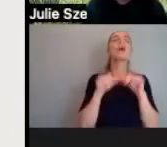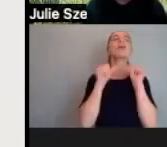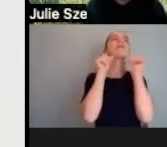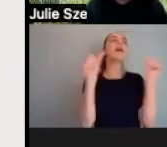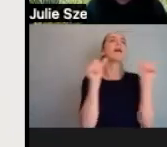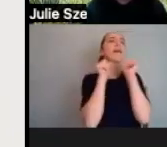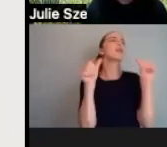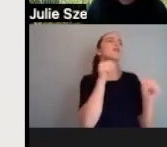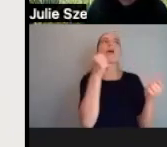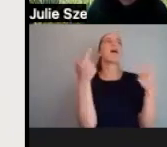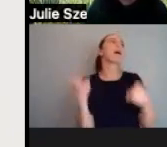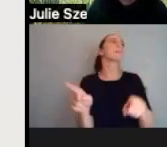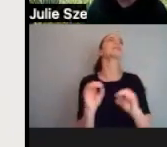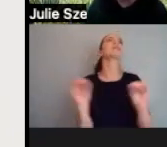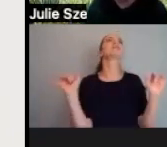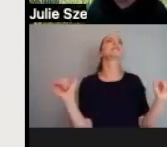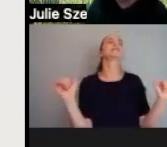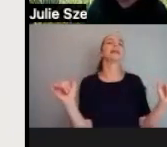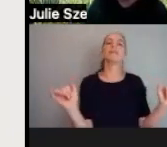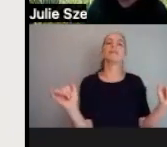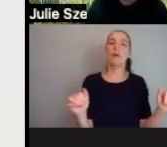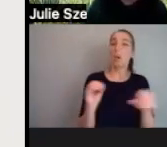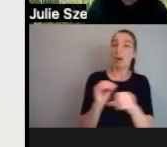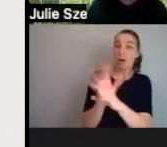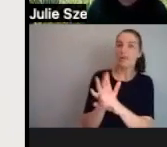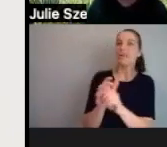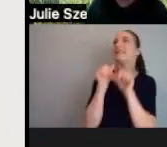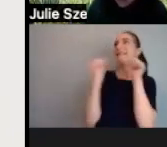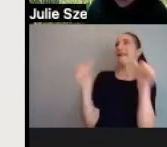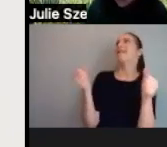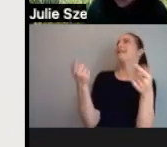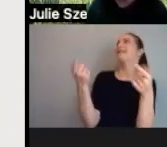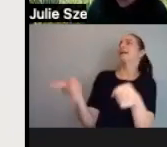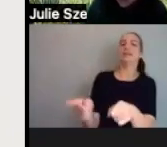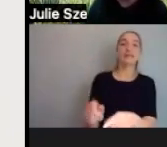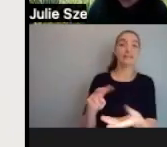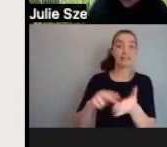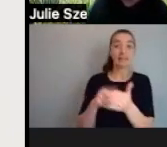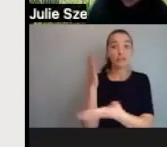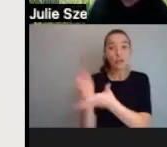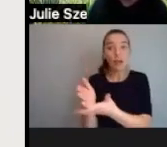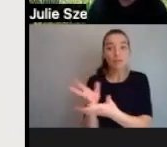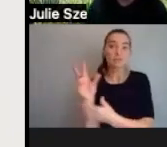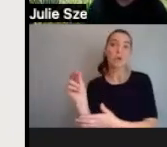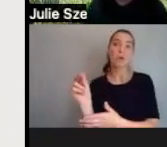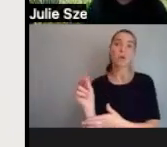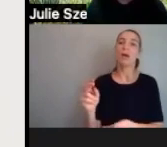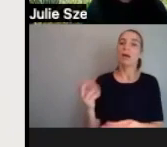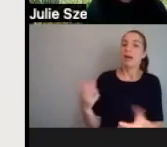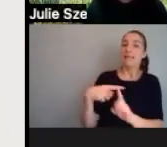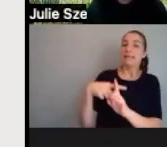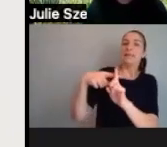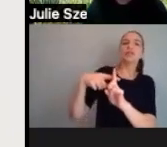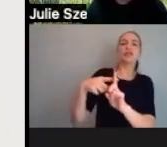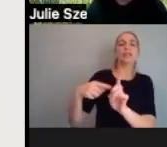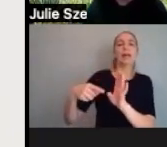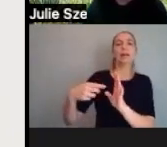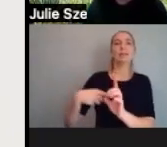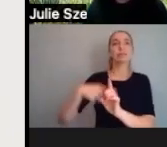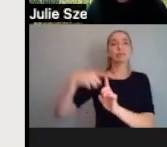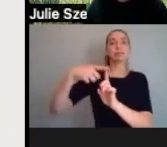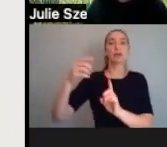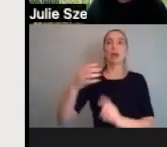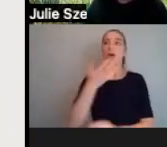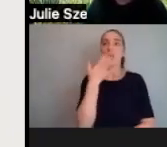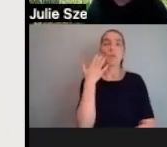go away, not withstanding the shifting baselines that normalize math's death or temperatures degrees worn. Although most people in the US